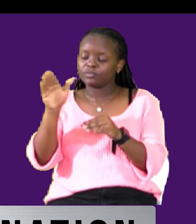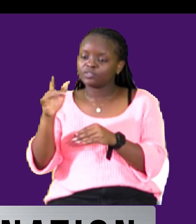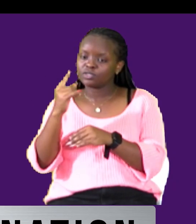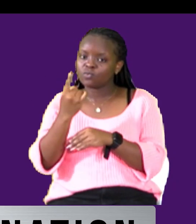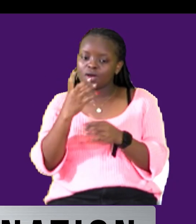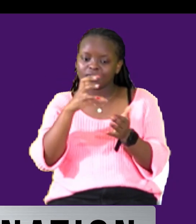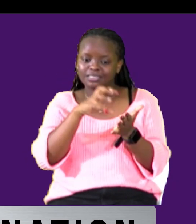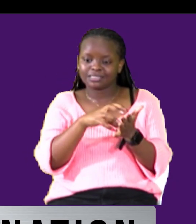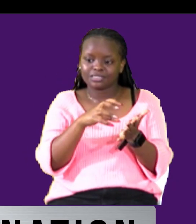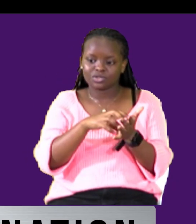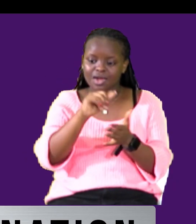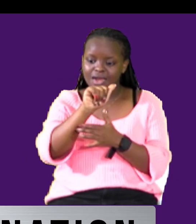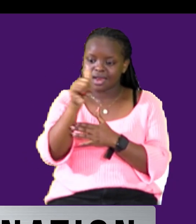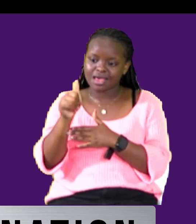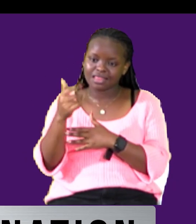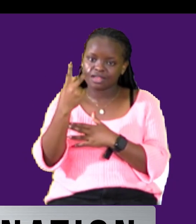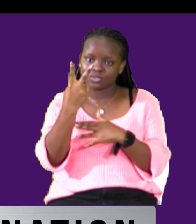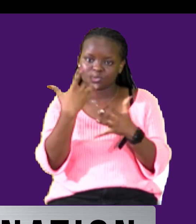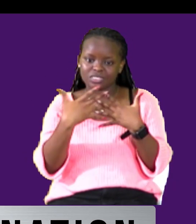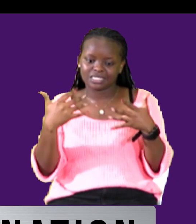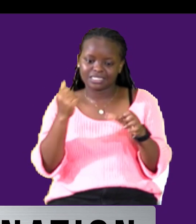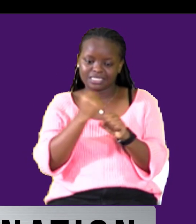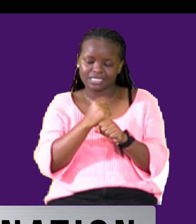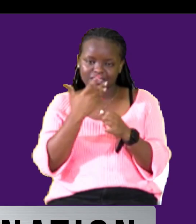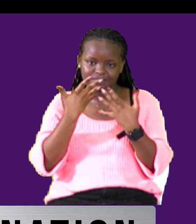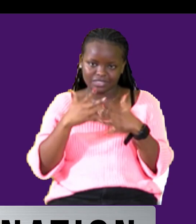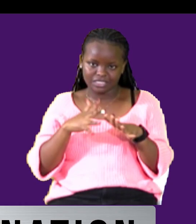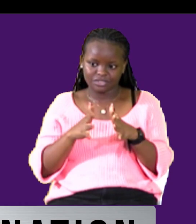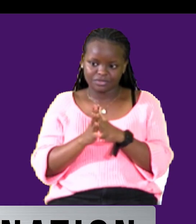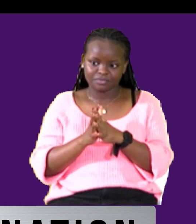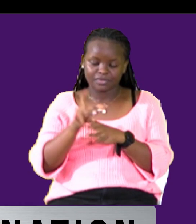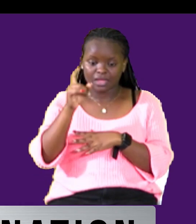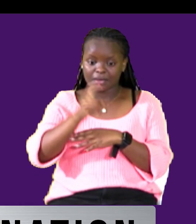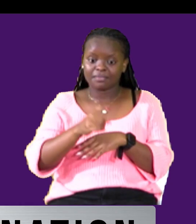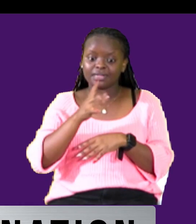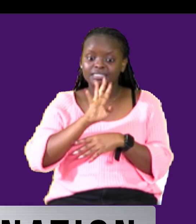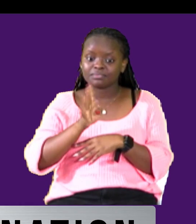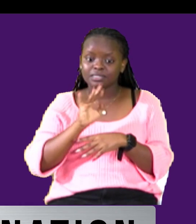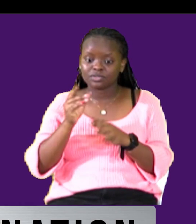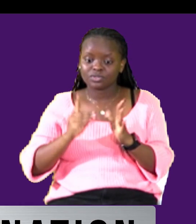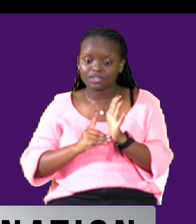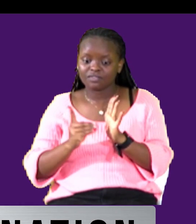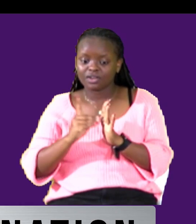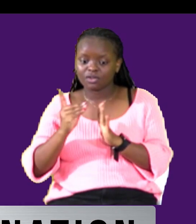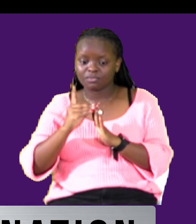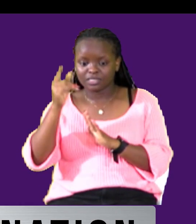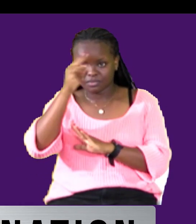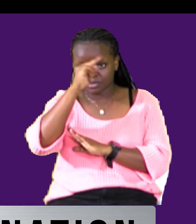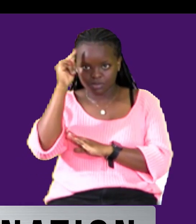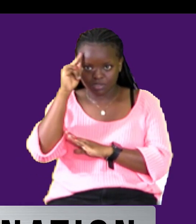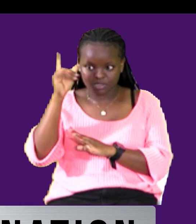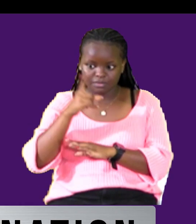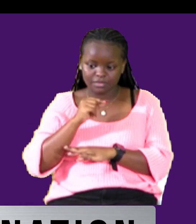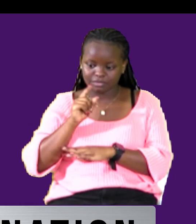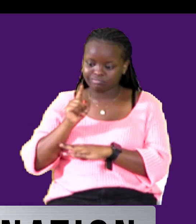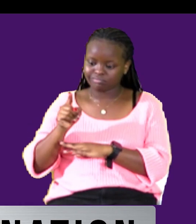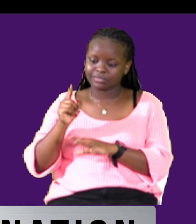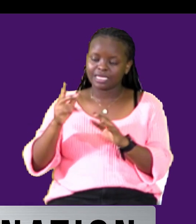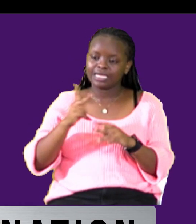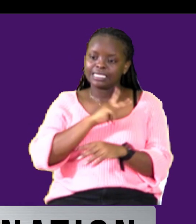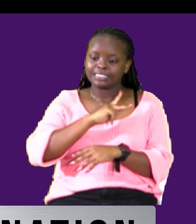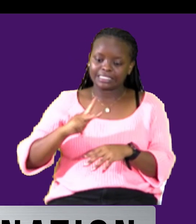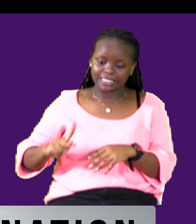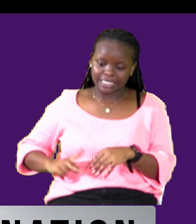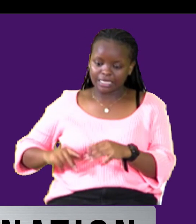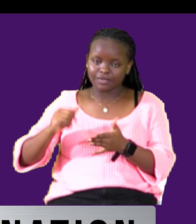to the other, there are two things that he does. Number one, he has to speak to development. Why? Because he is the king of the